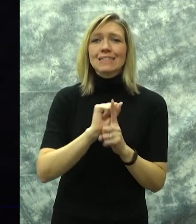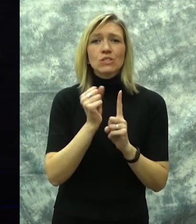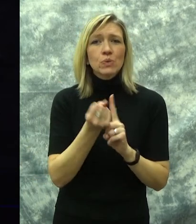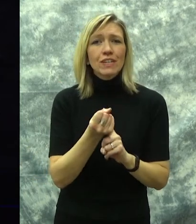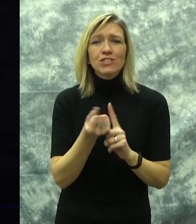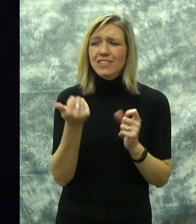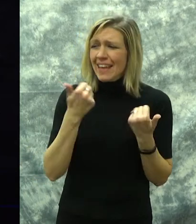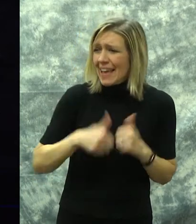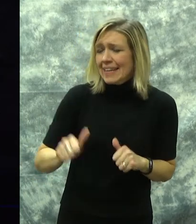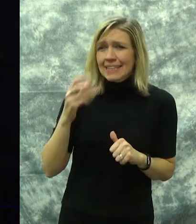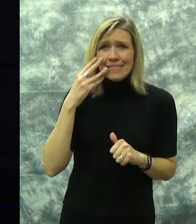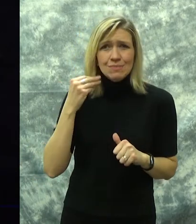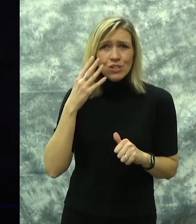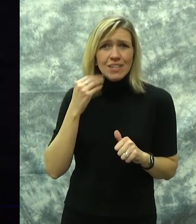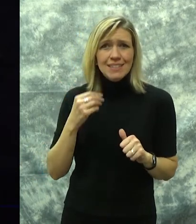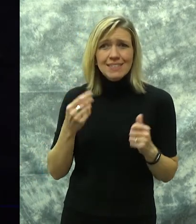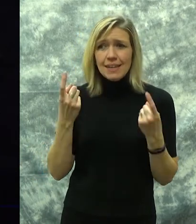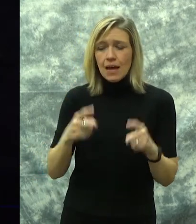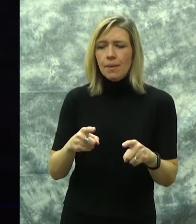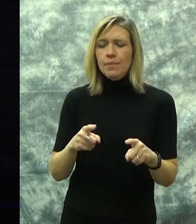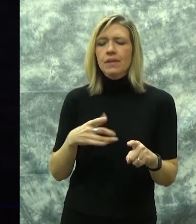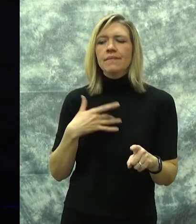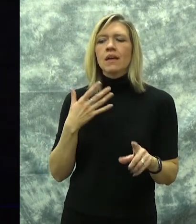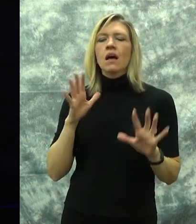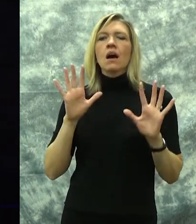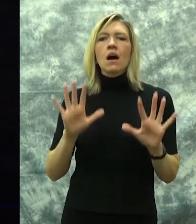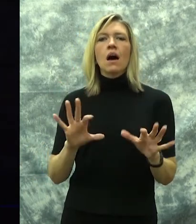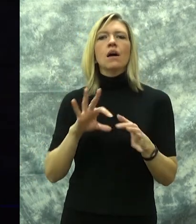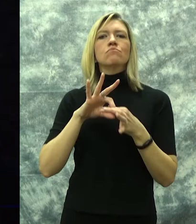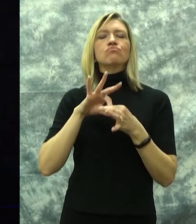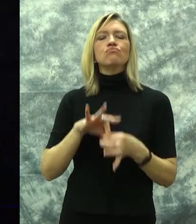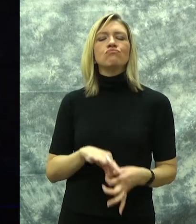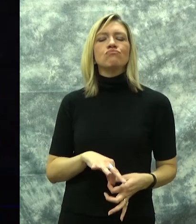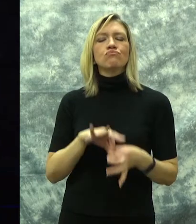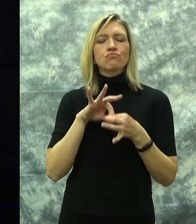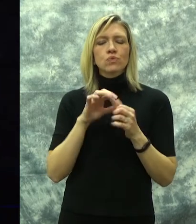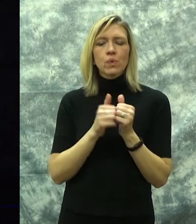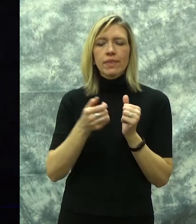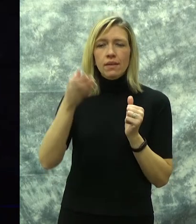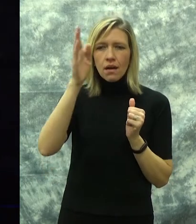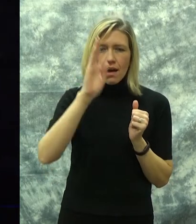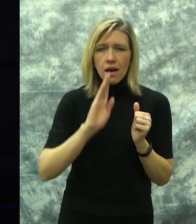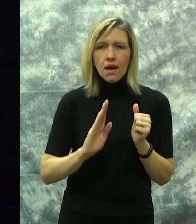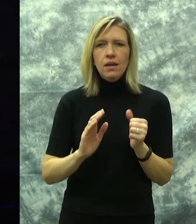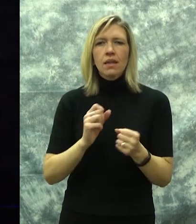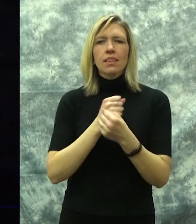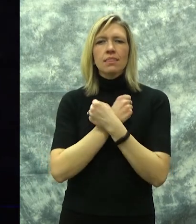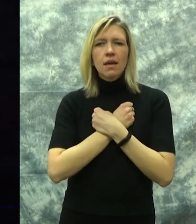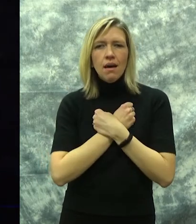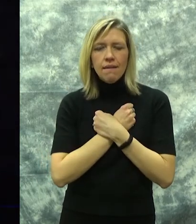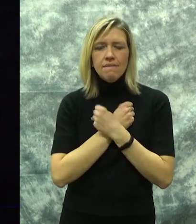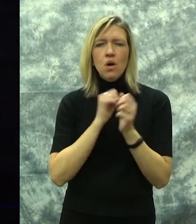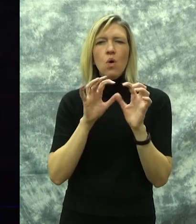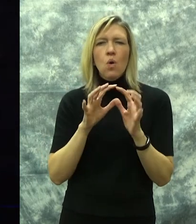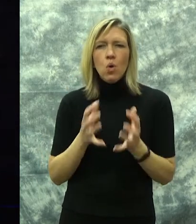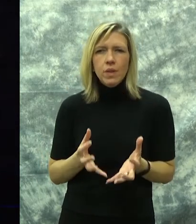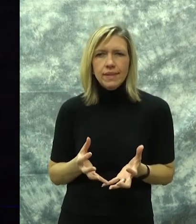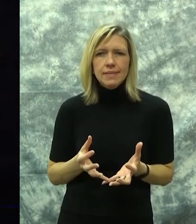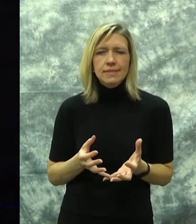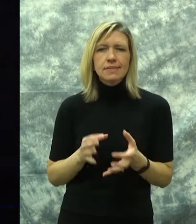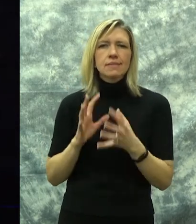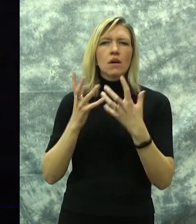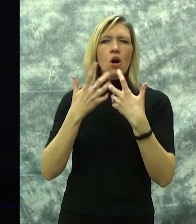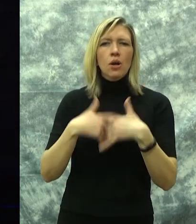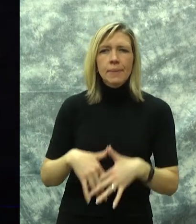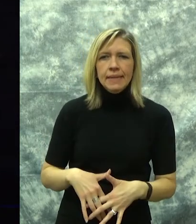ourselves and be attuned to God, to love, to wholeness, to harmony, to peace,